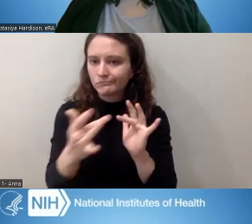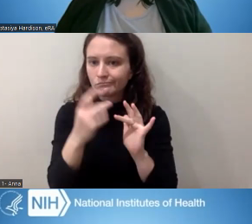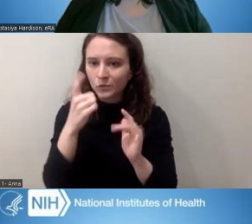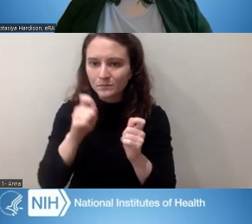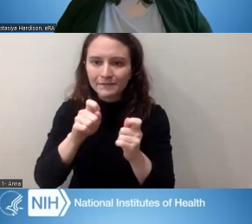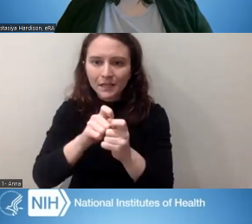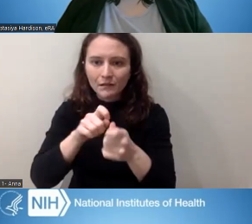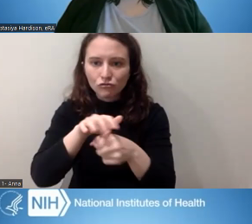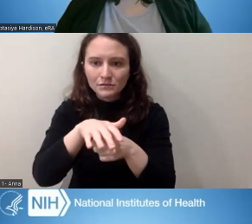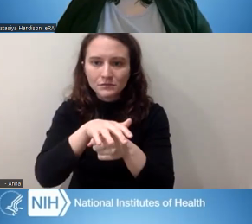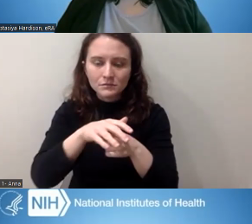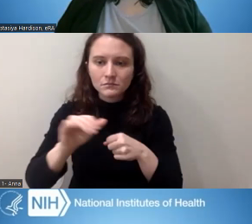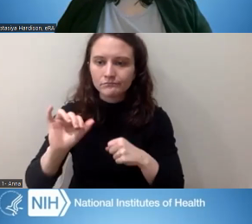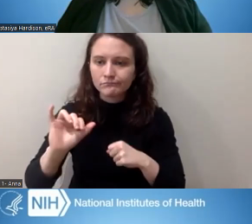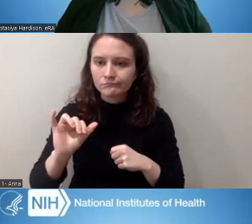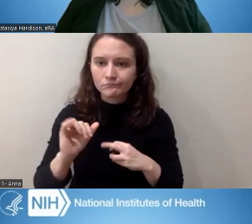like